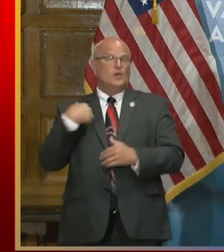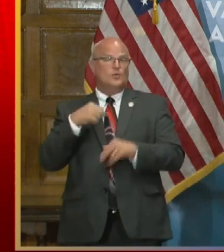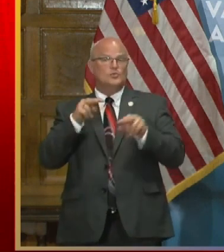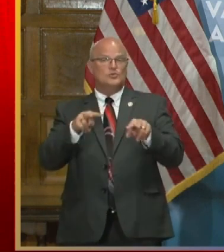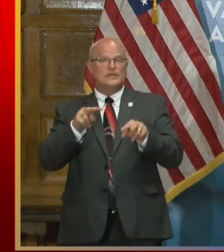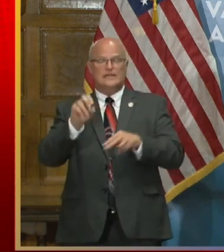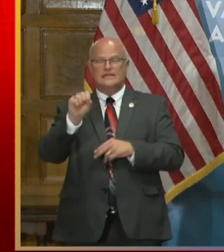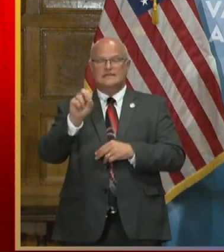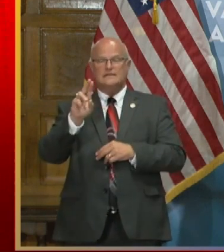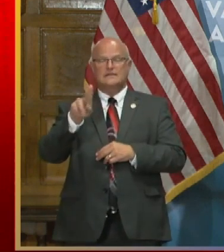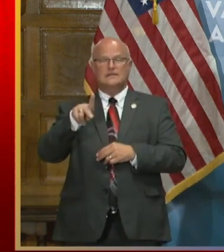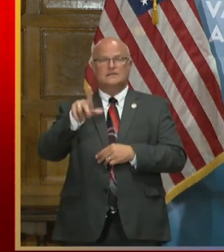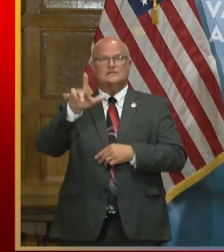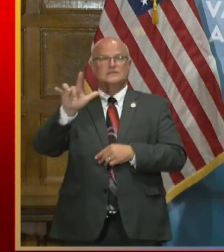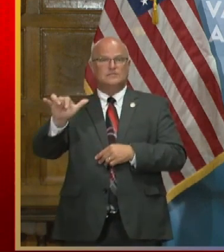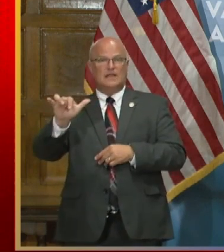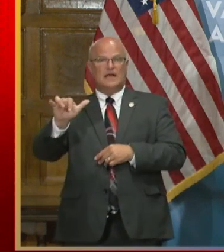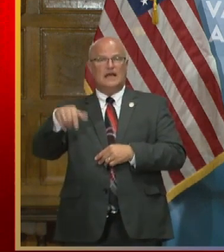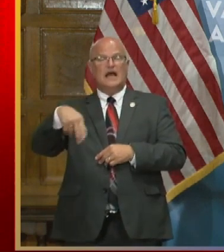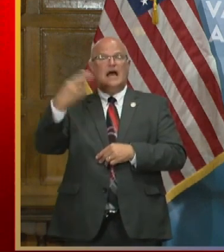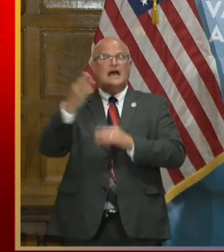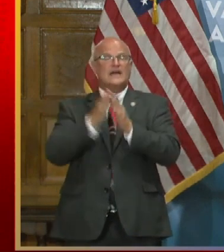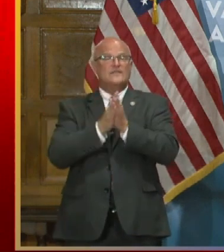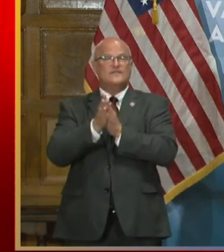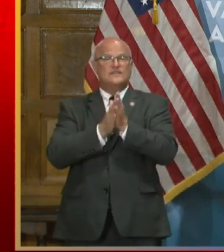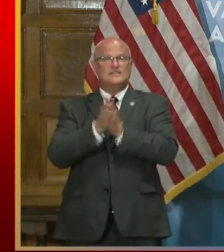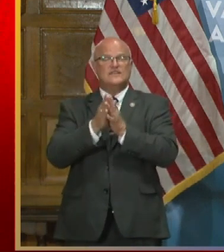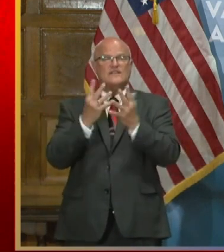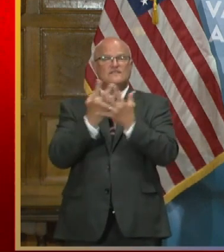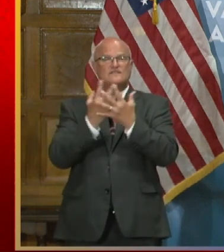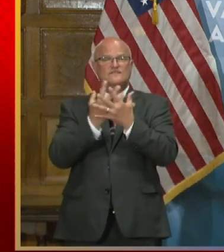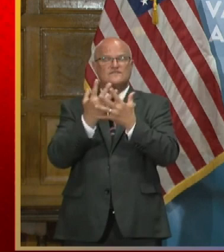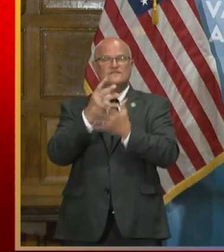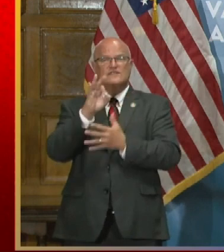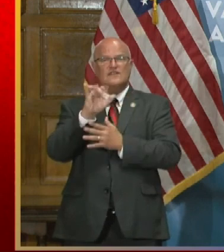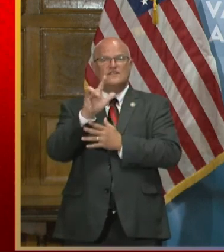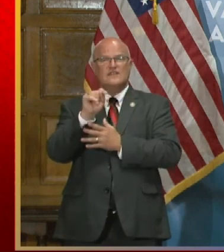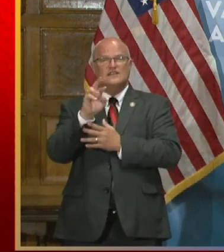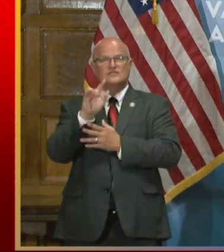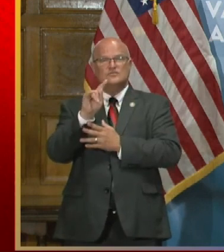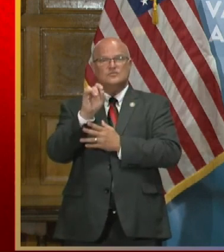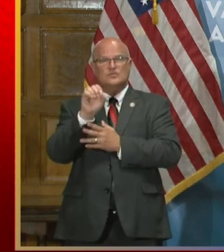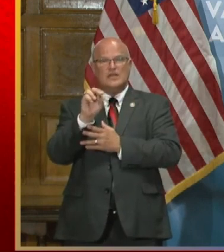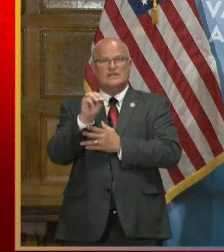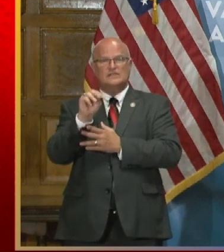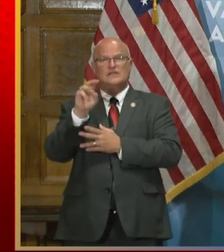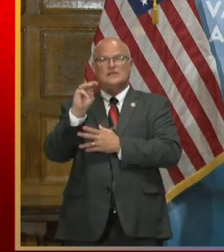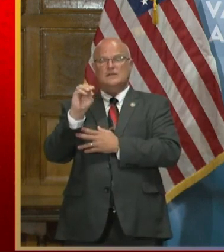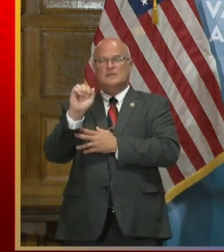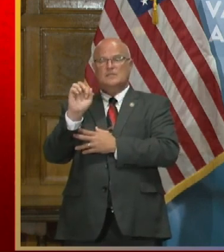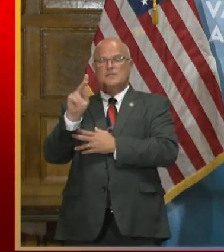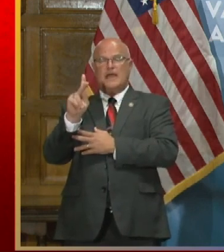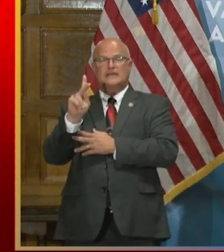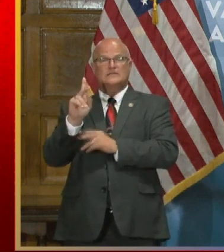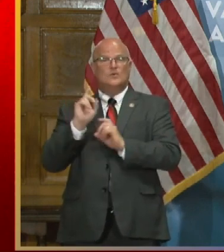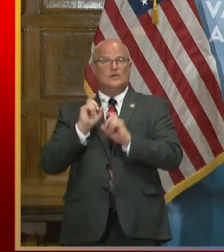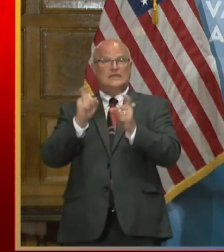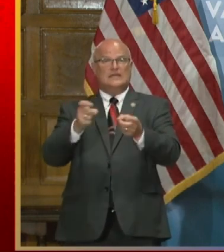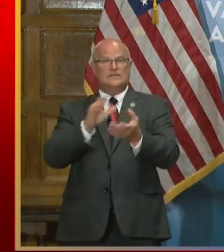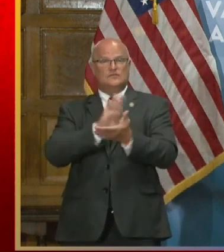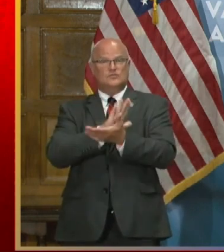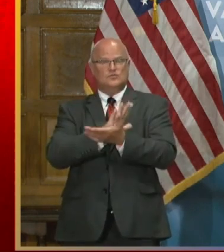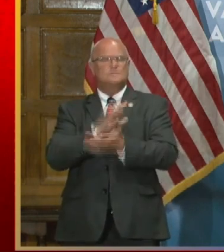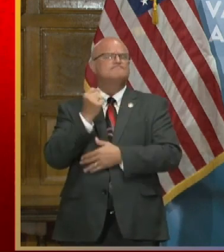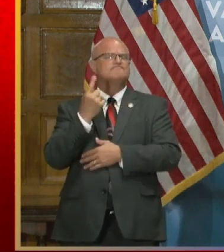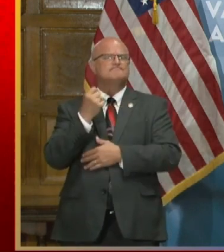a supply of high efficiency filtration masks that we can make available for the schools. And I recognize